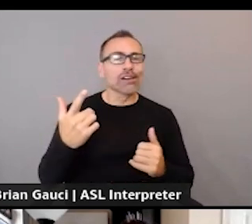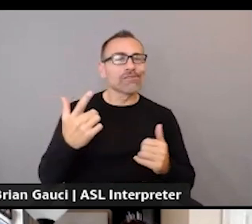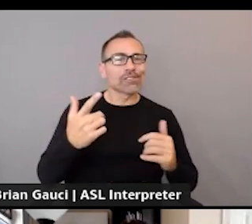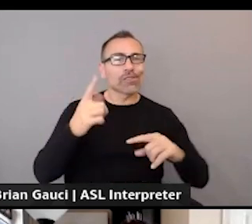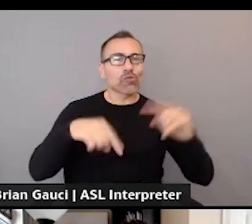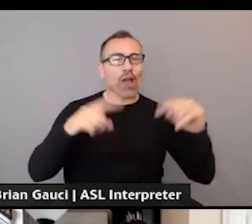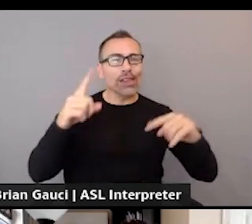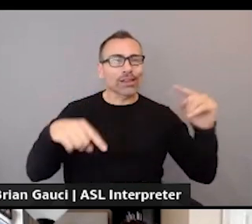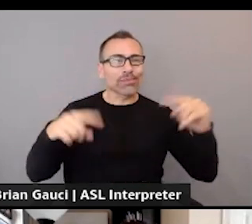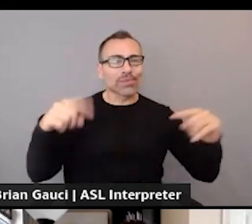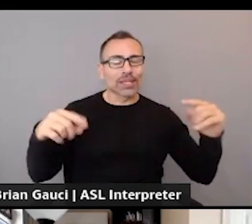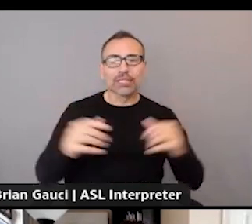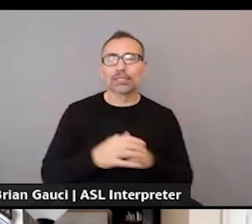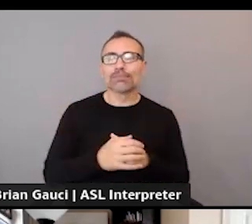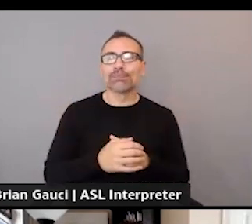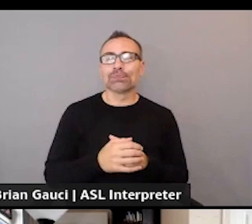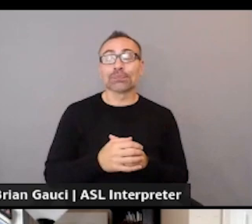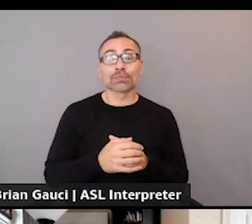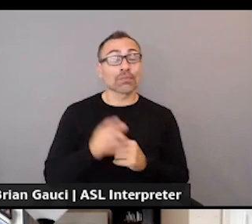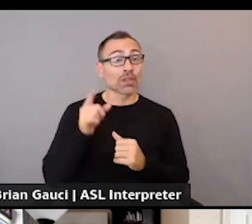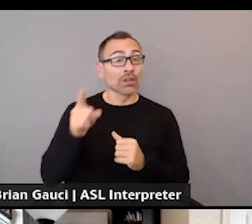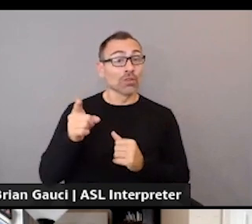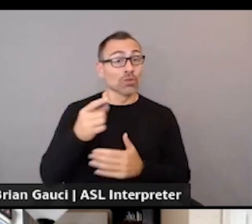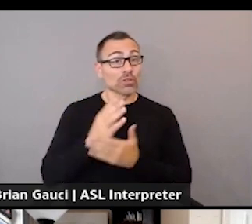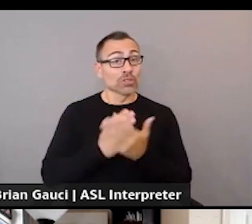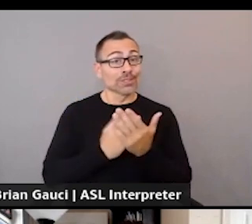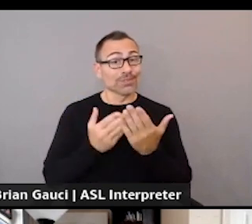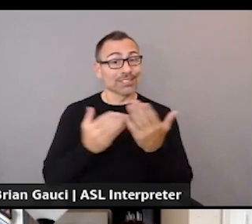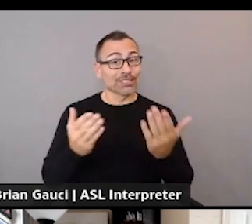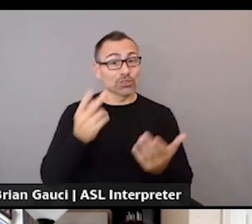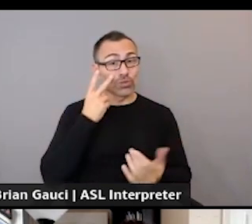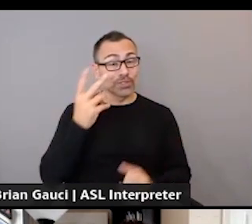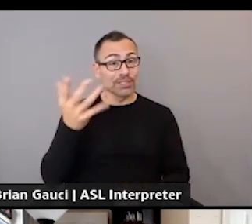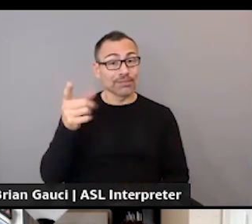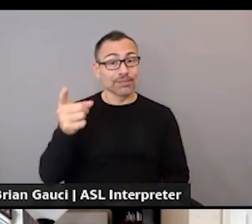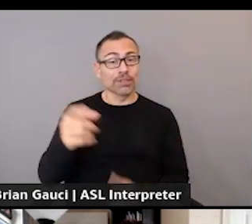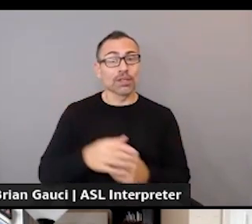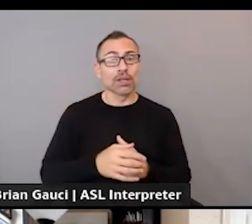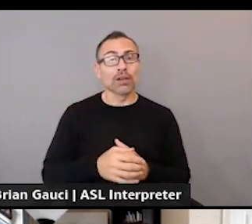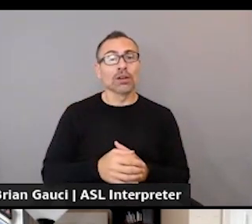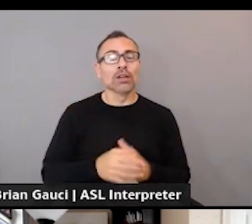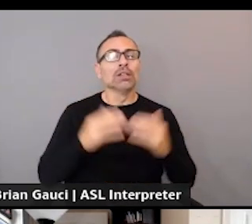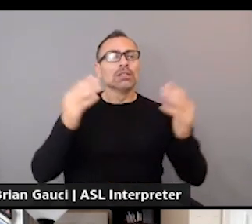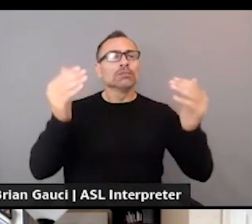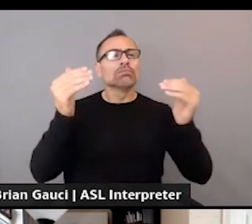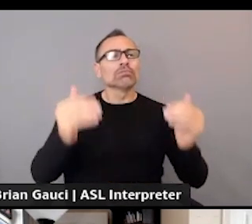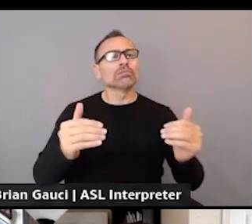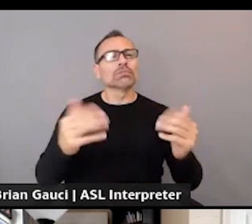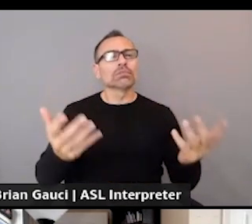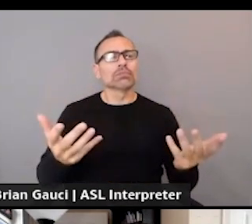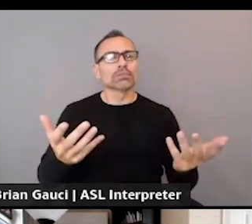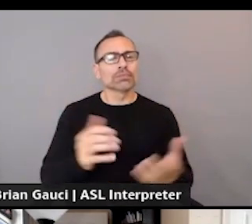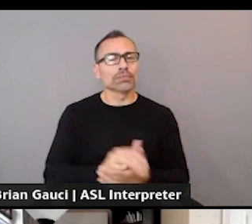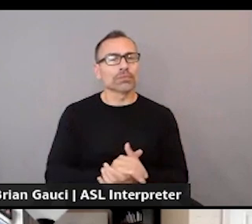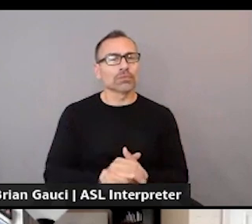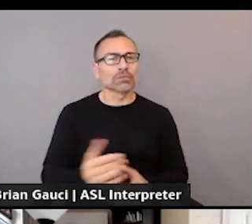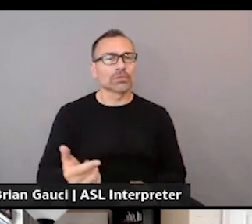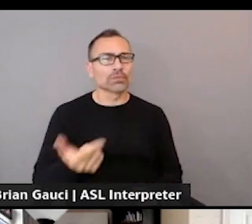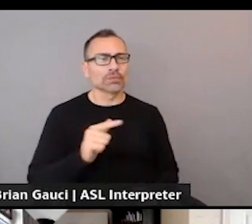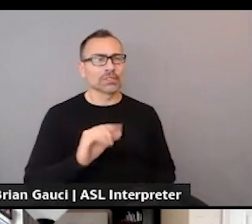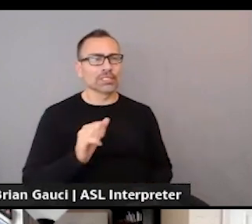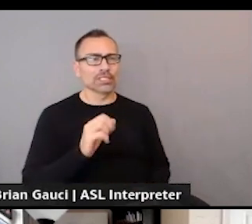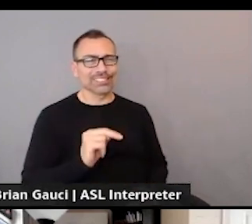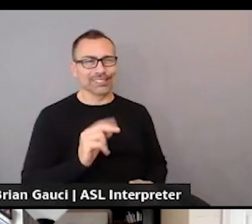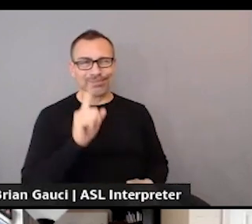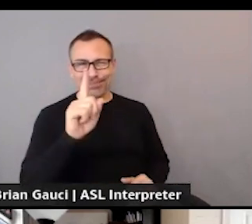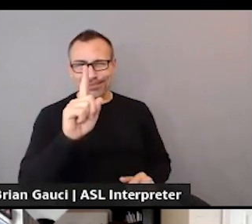are some of the items that you see there. Let's look at another one. I'm just one quick thing